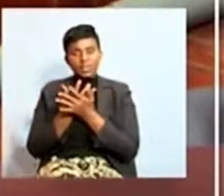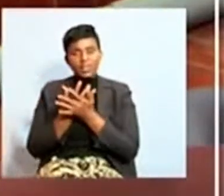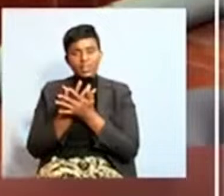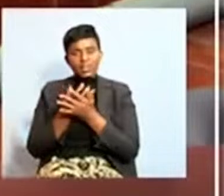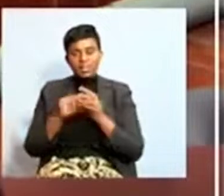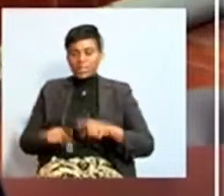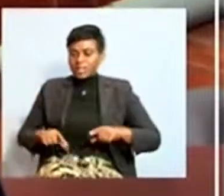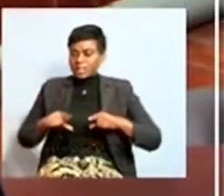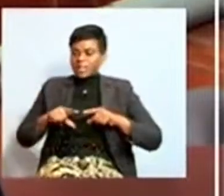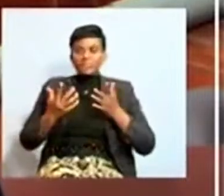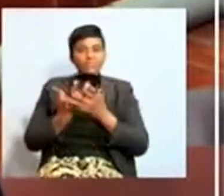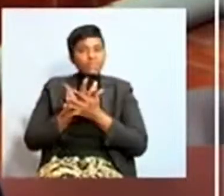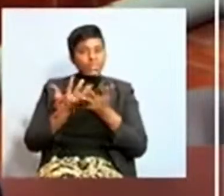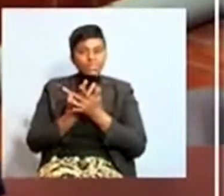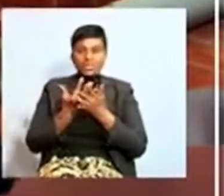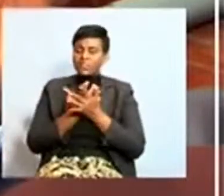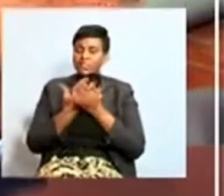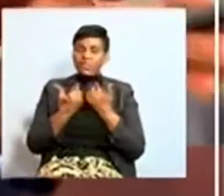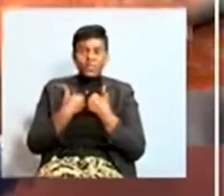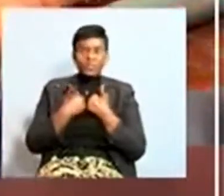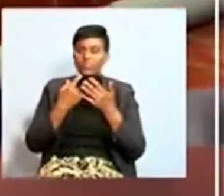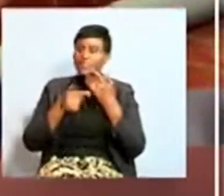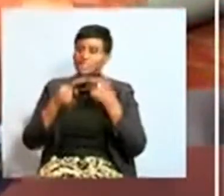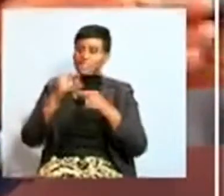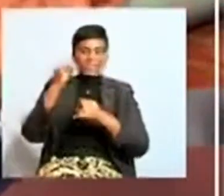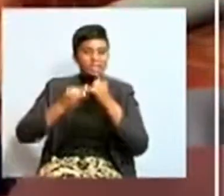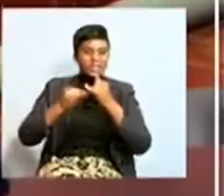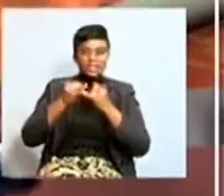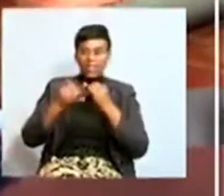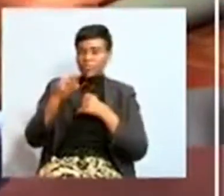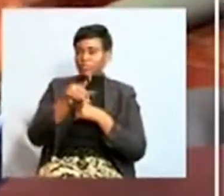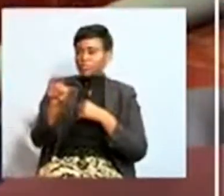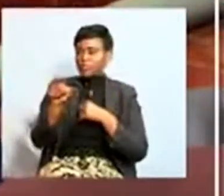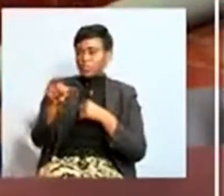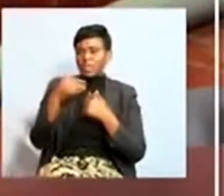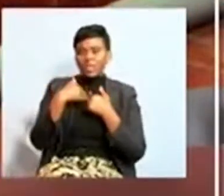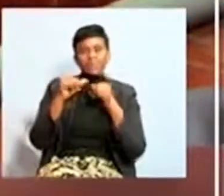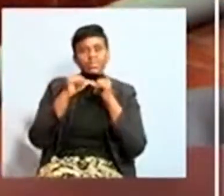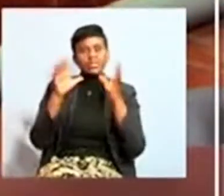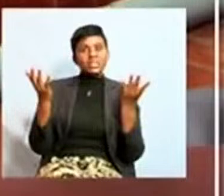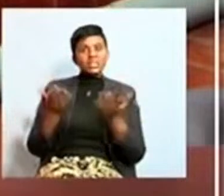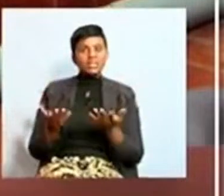live fear. What happens at the end of that? They have nothing.